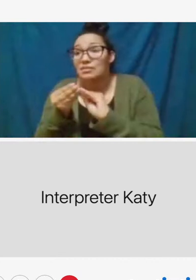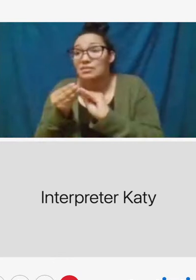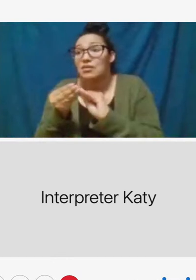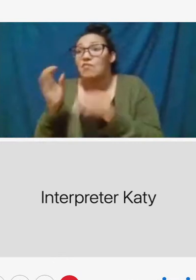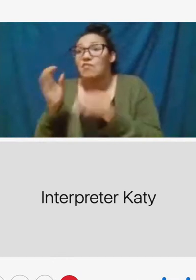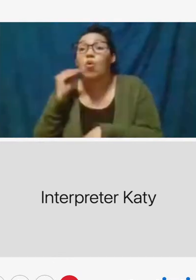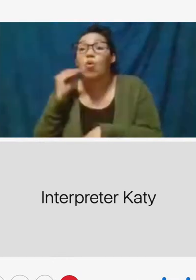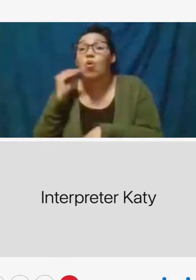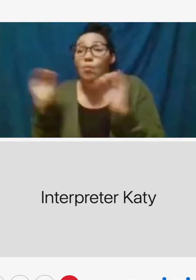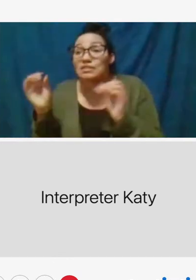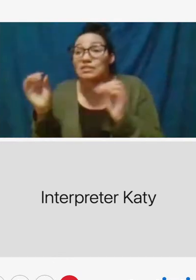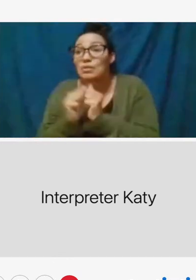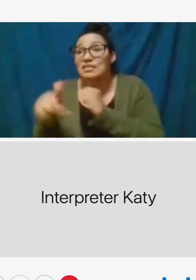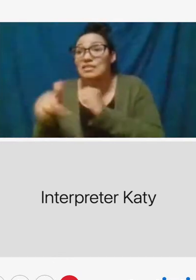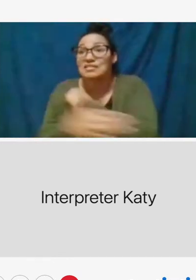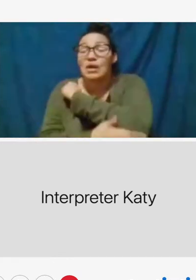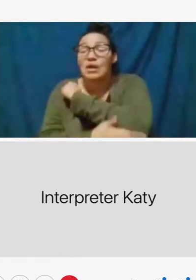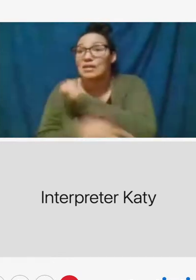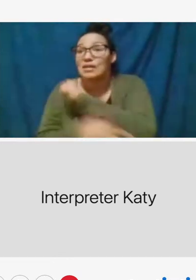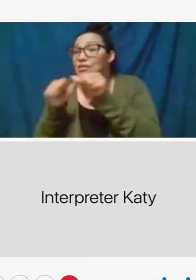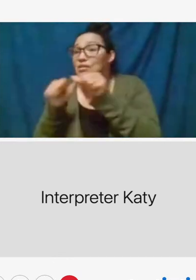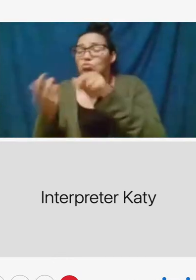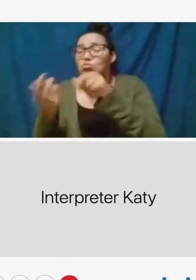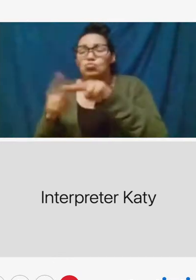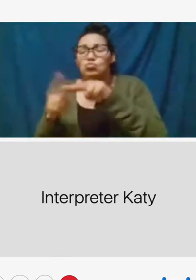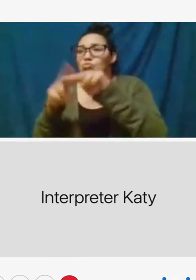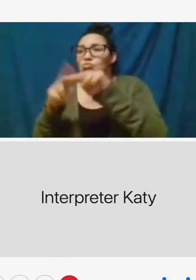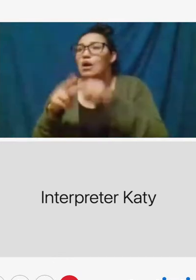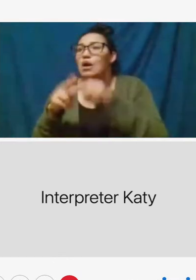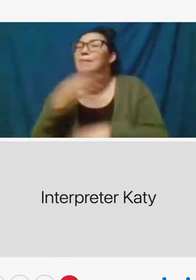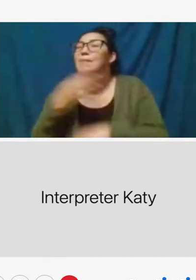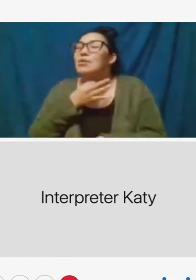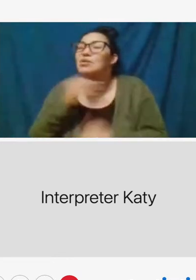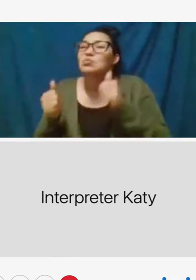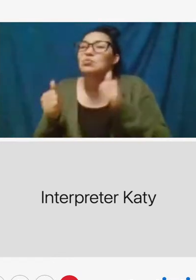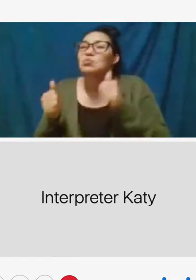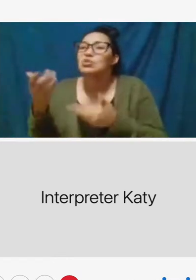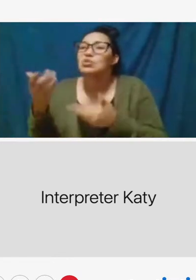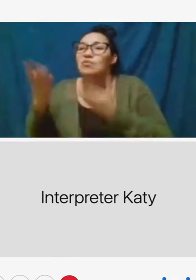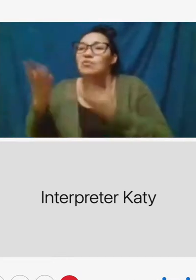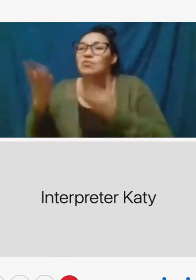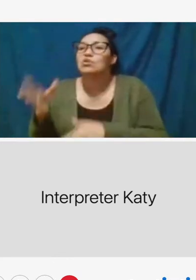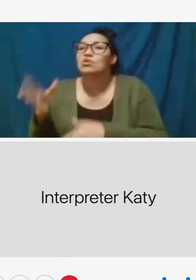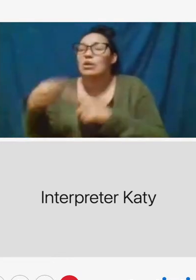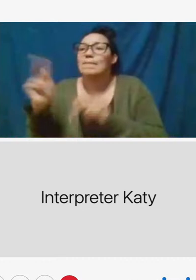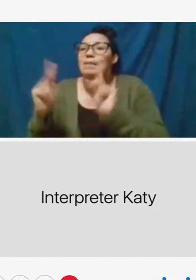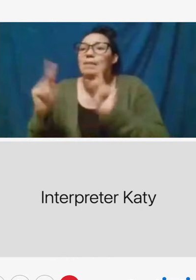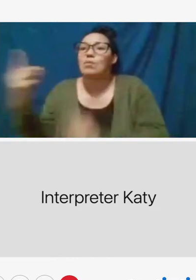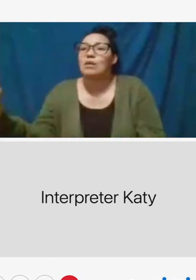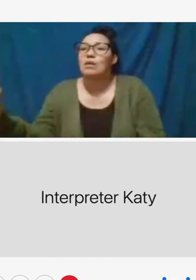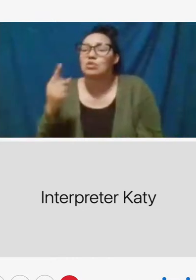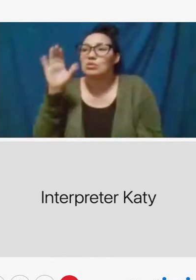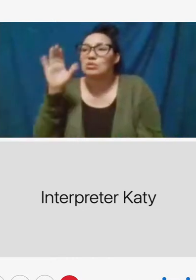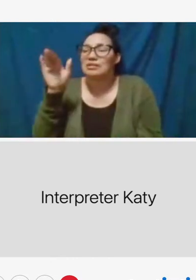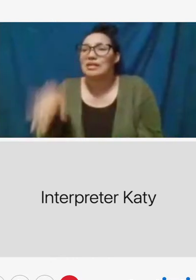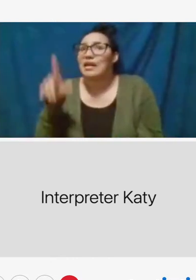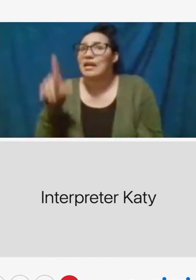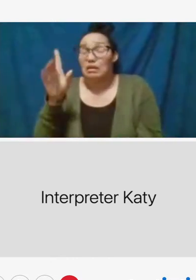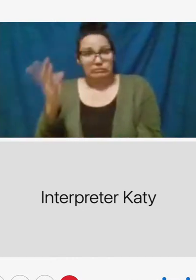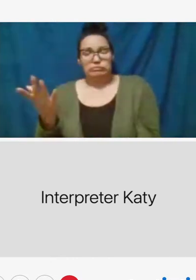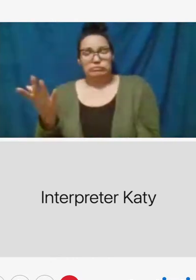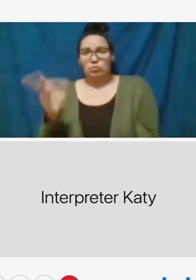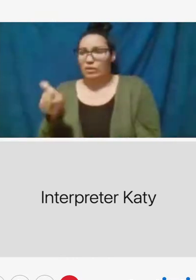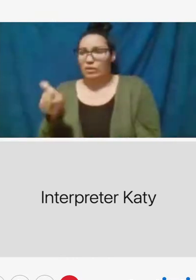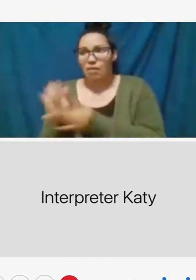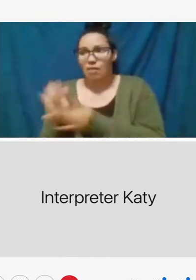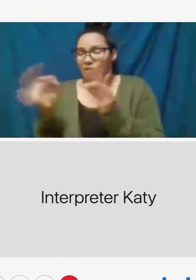grow curious what providers we use when folks come to you and you realize hey we we have to help this family with some housing